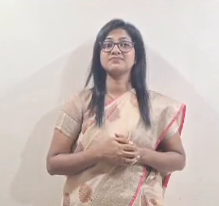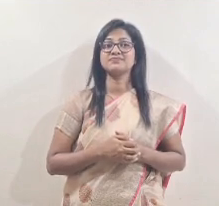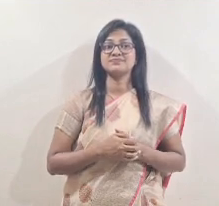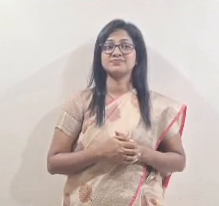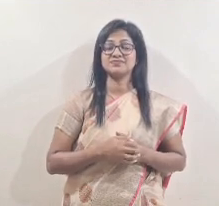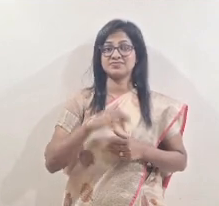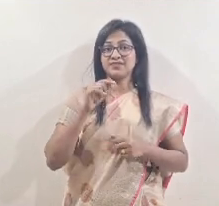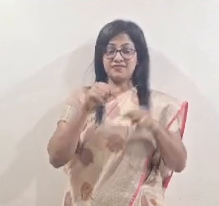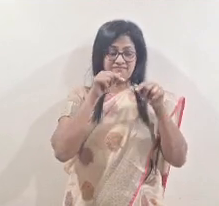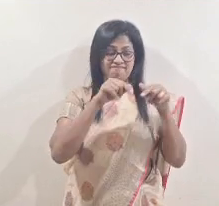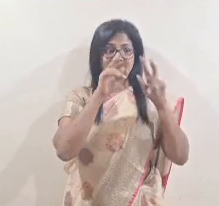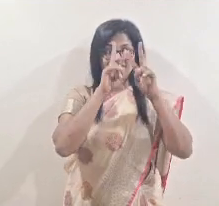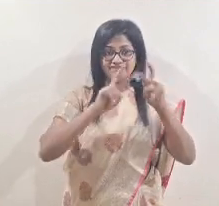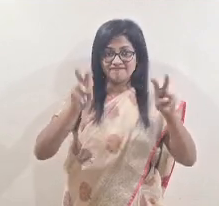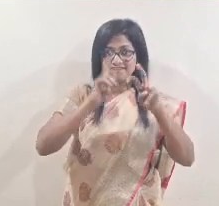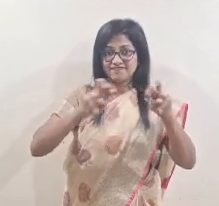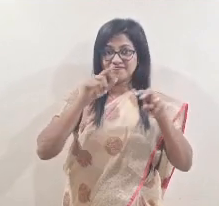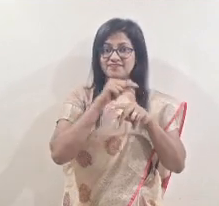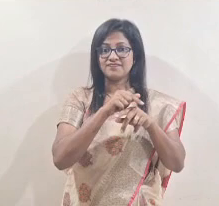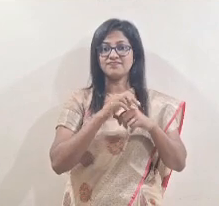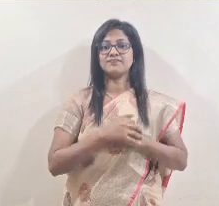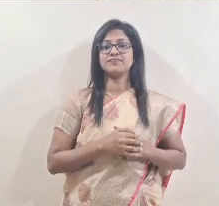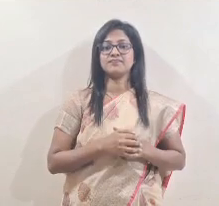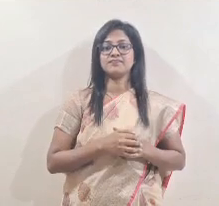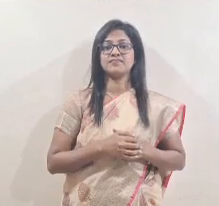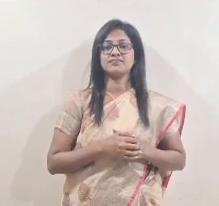with the exploration,